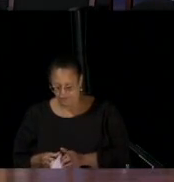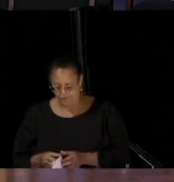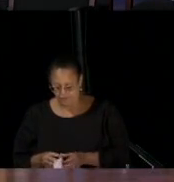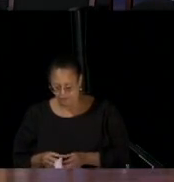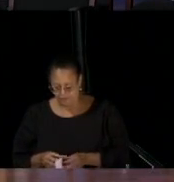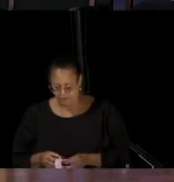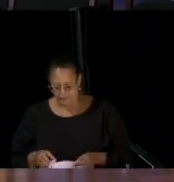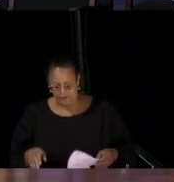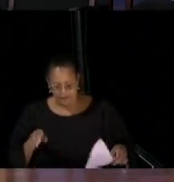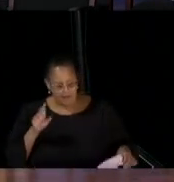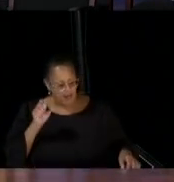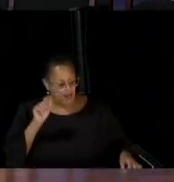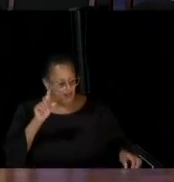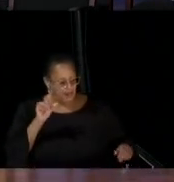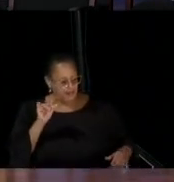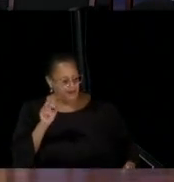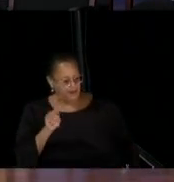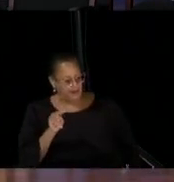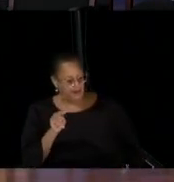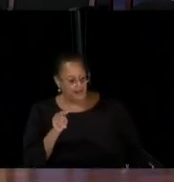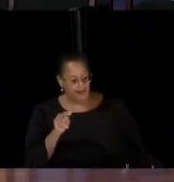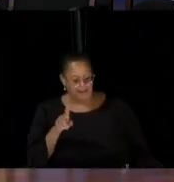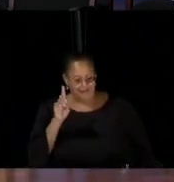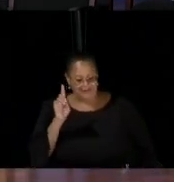Alina Day Zhang.